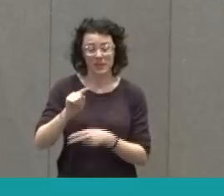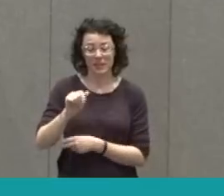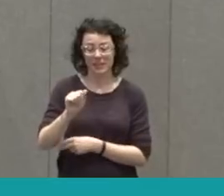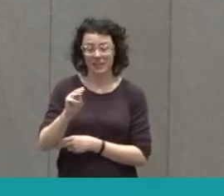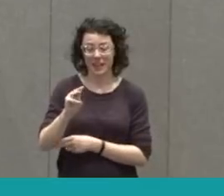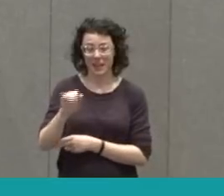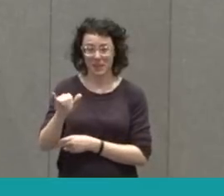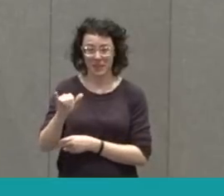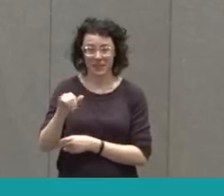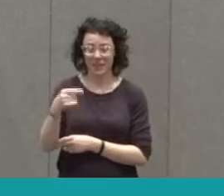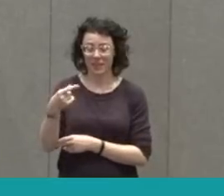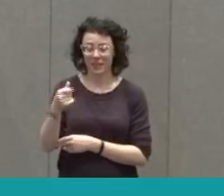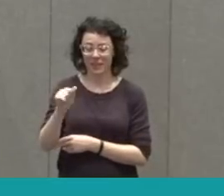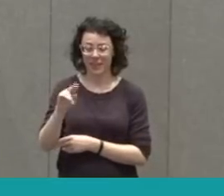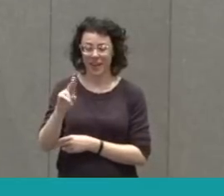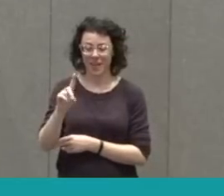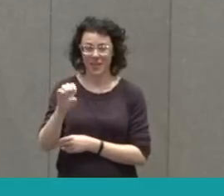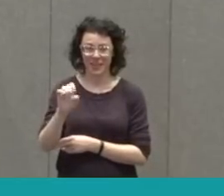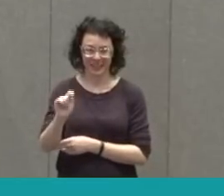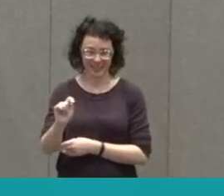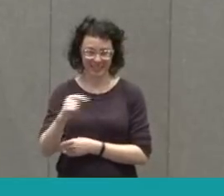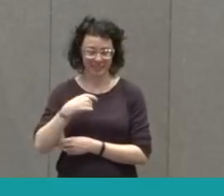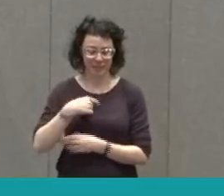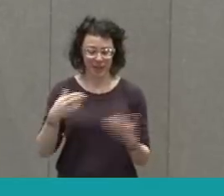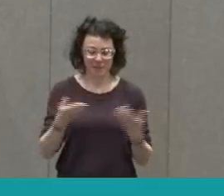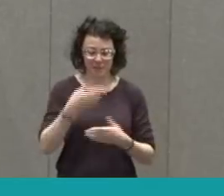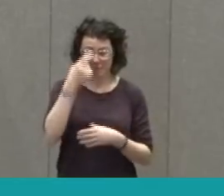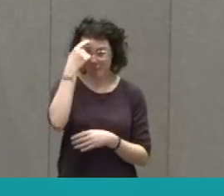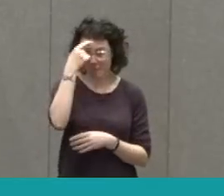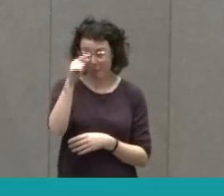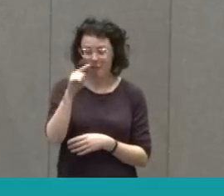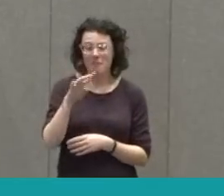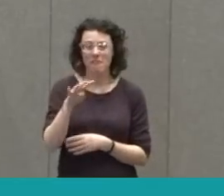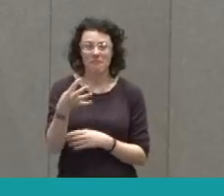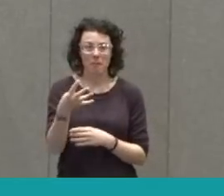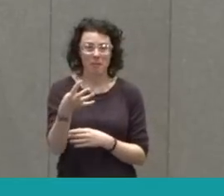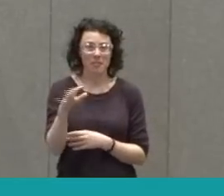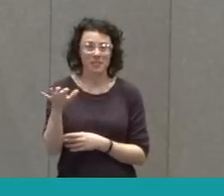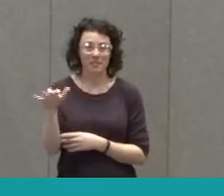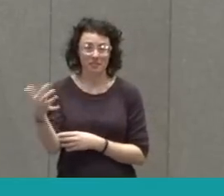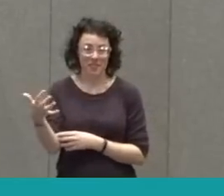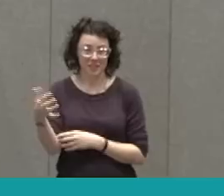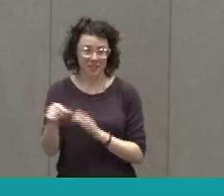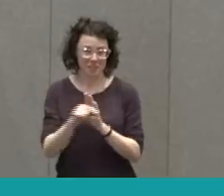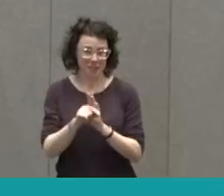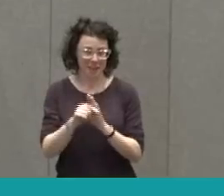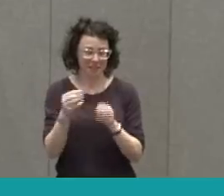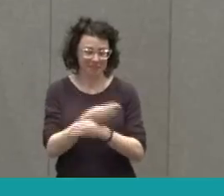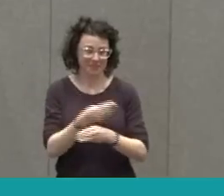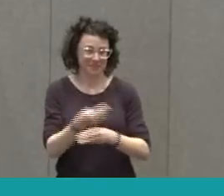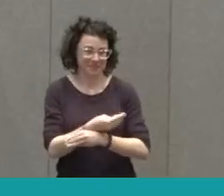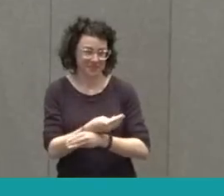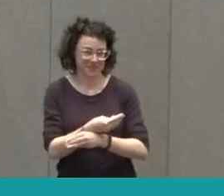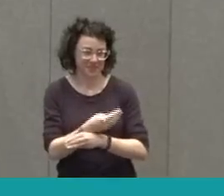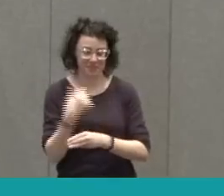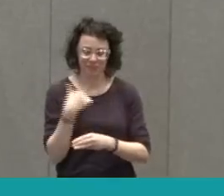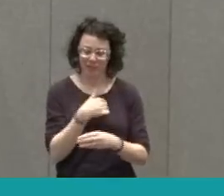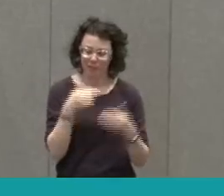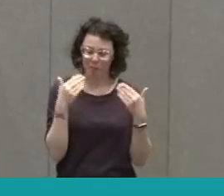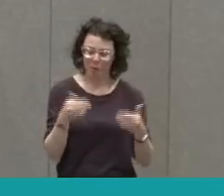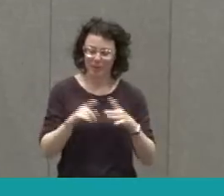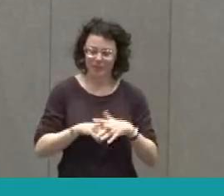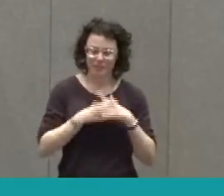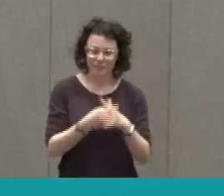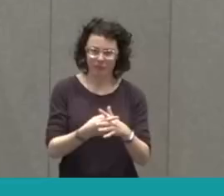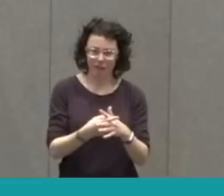with you for 4th and 5th grade math. So let's start it off. We're going to start with a problem called